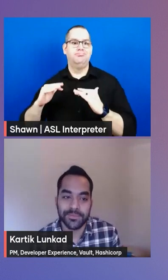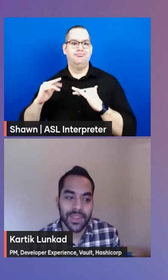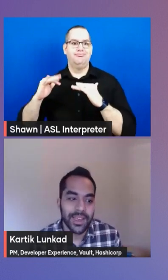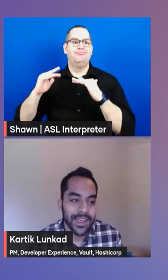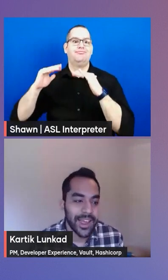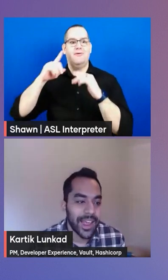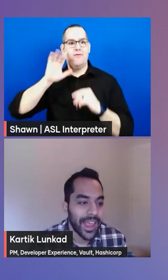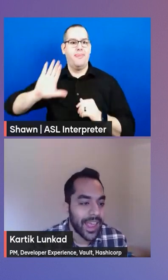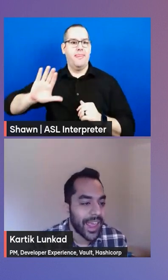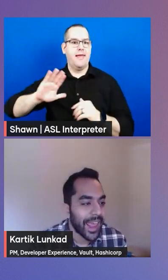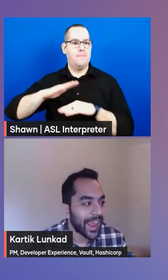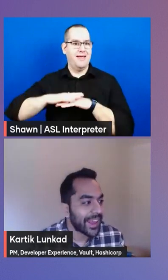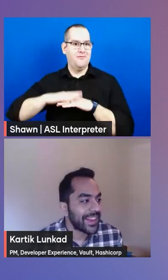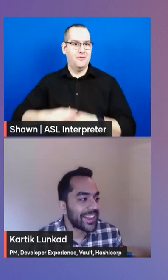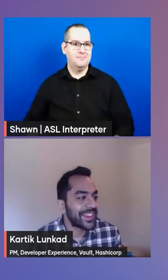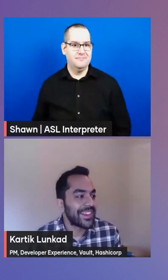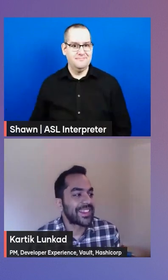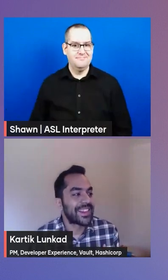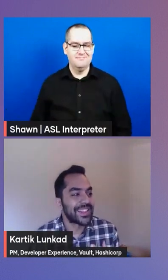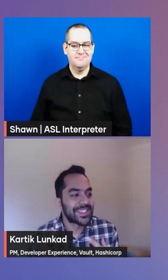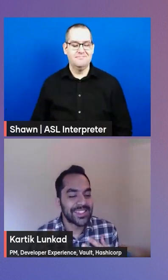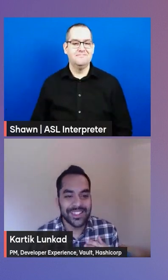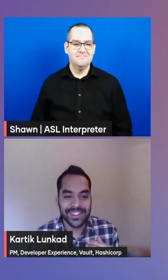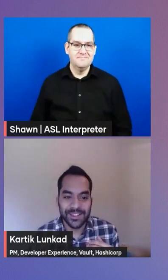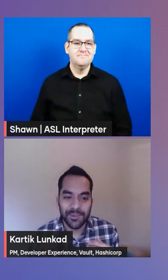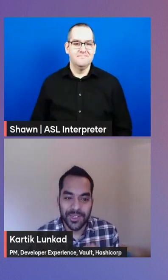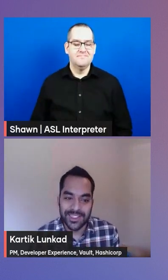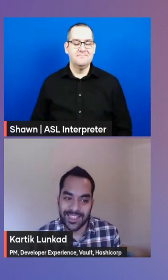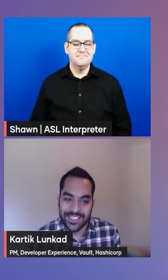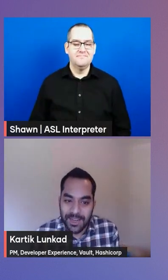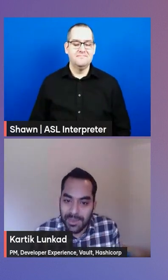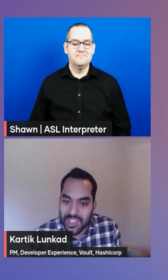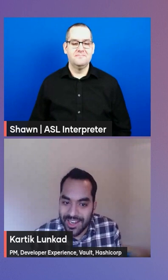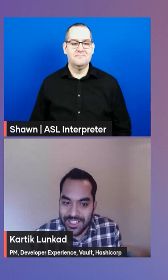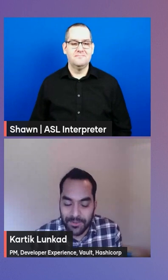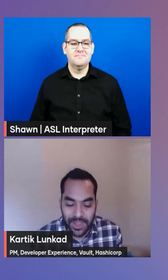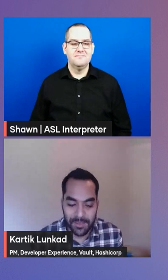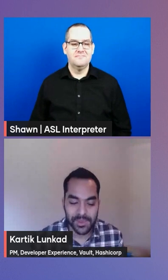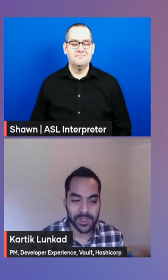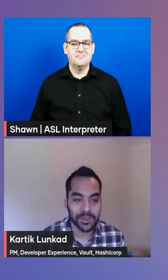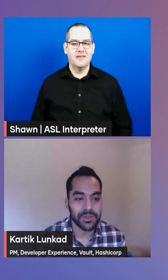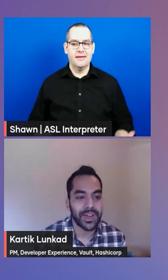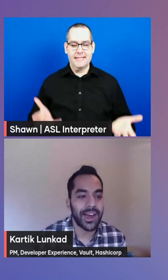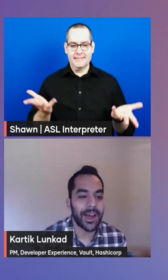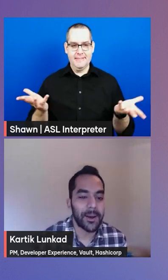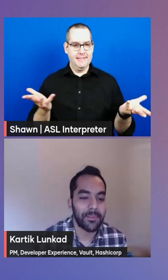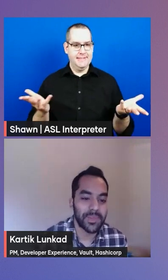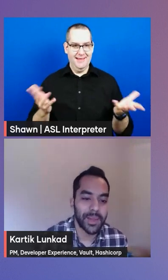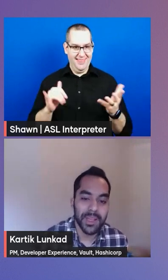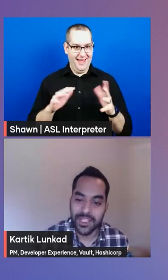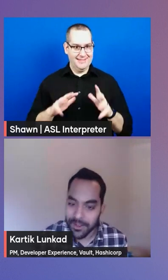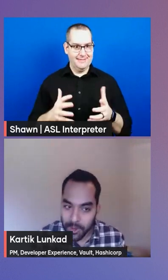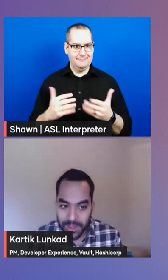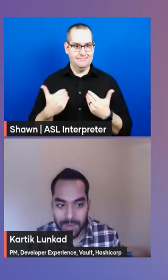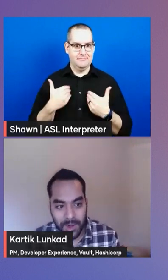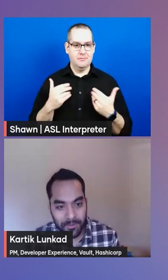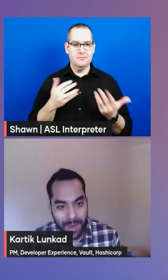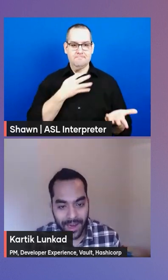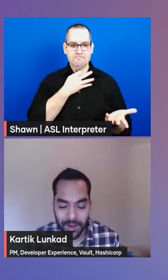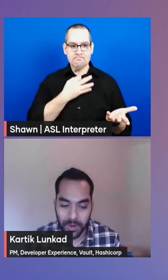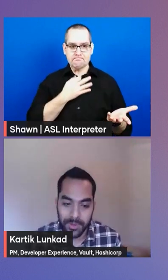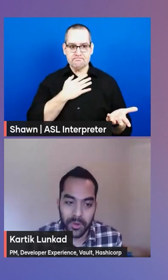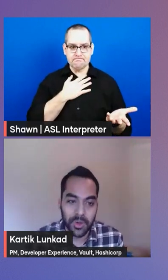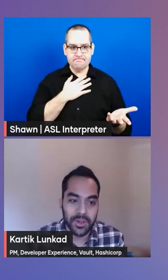platform. And this was extremely challenging for them. So let me give you a little